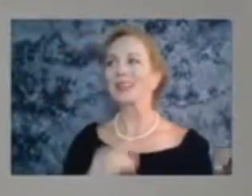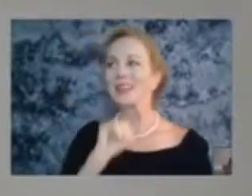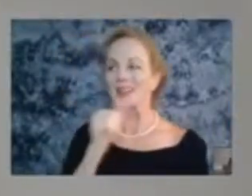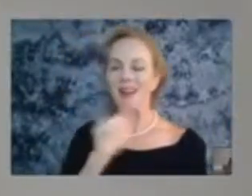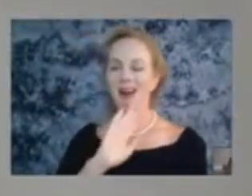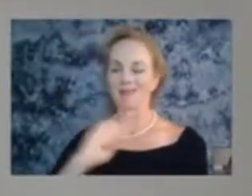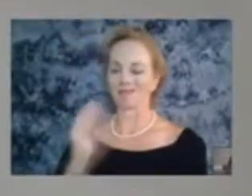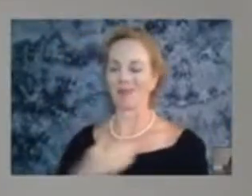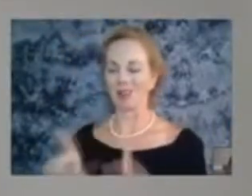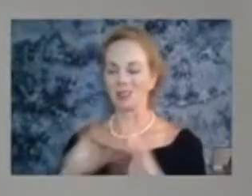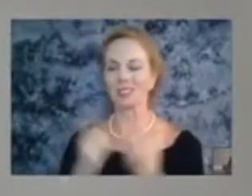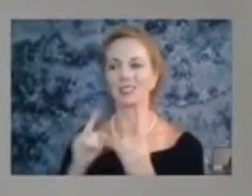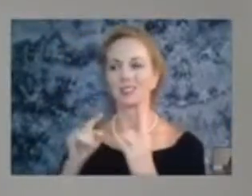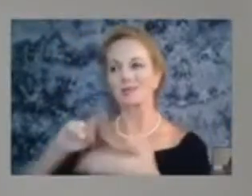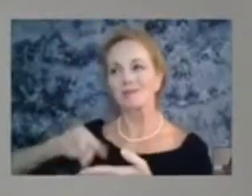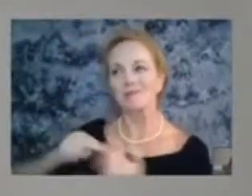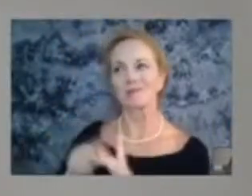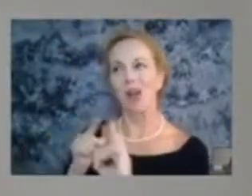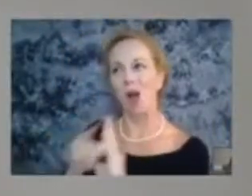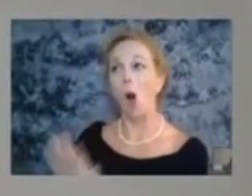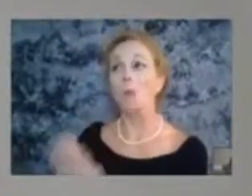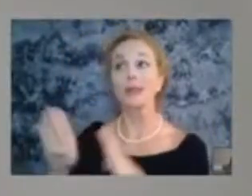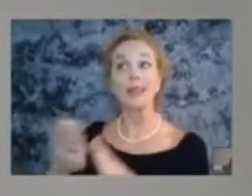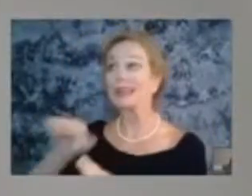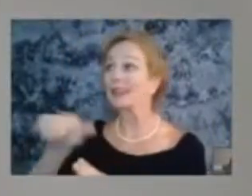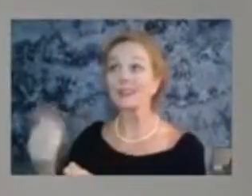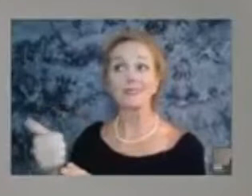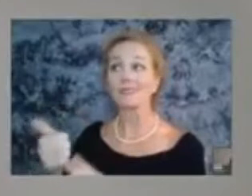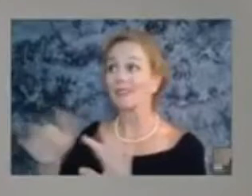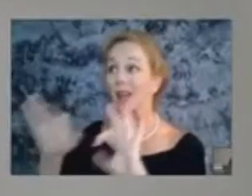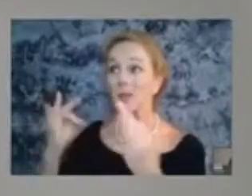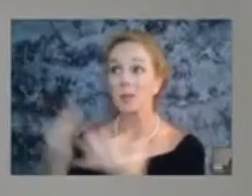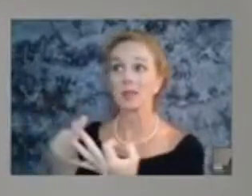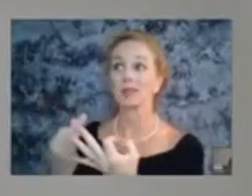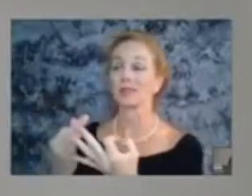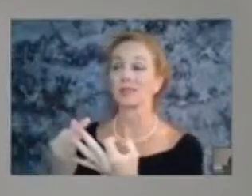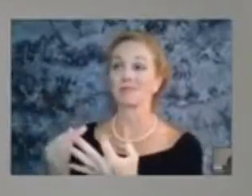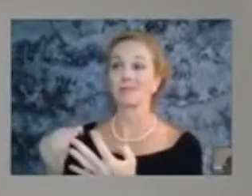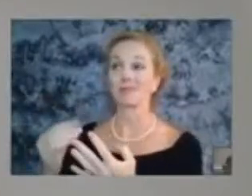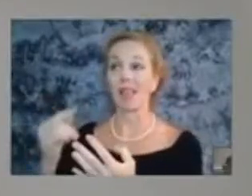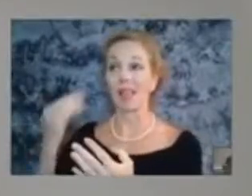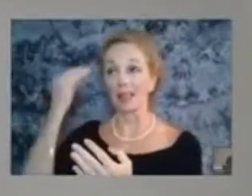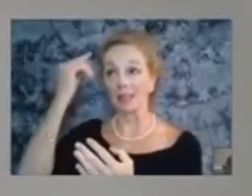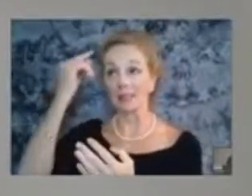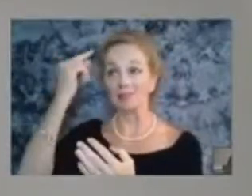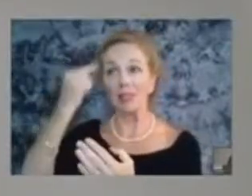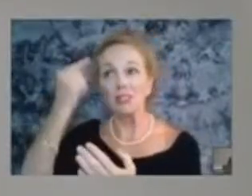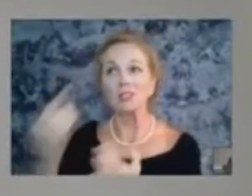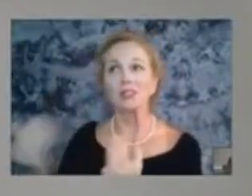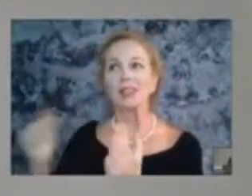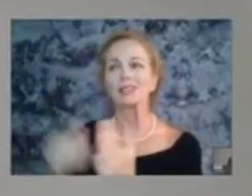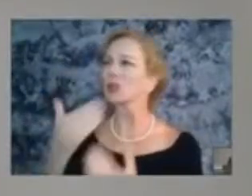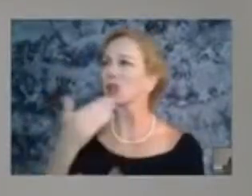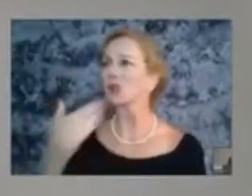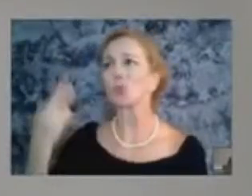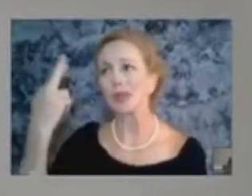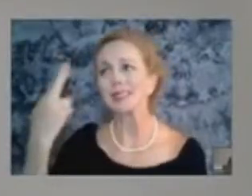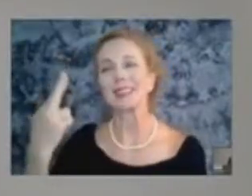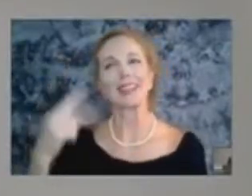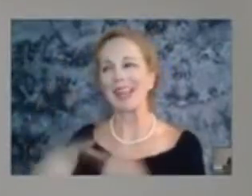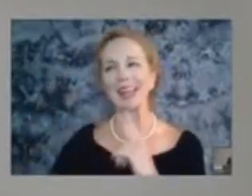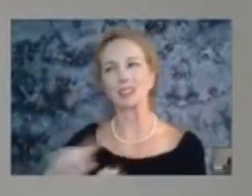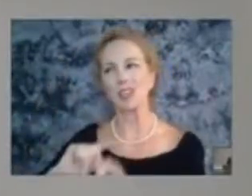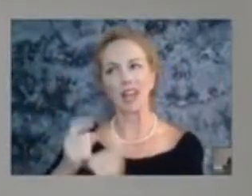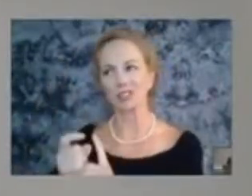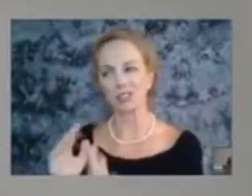enrollment to any family that may want to reconsider what they chose for the first semester, but it's for good reason. You